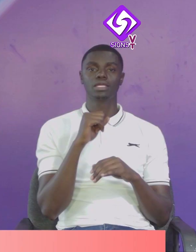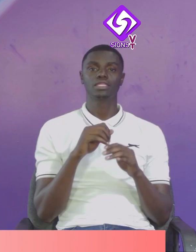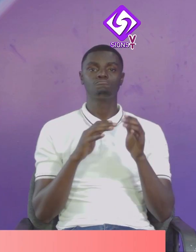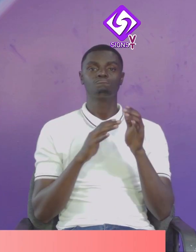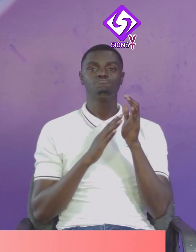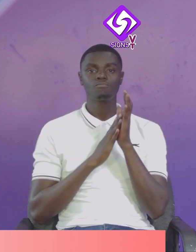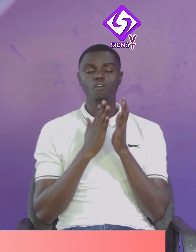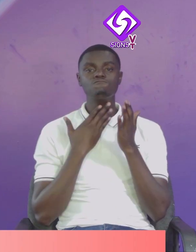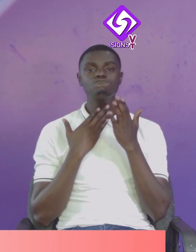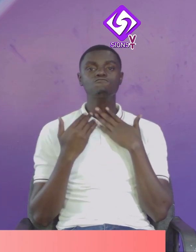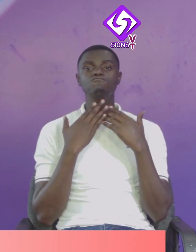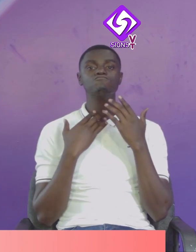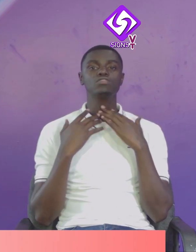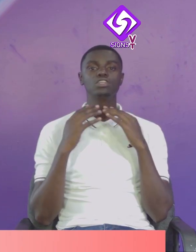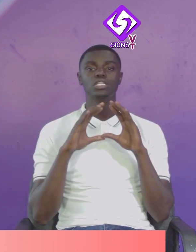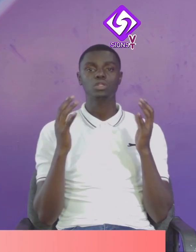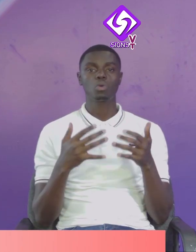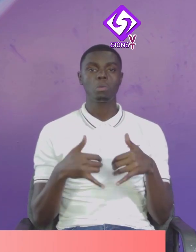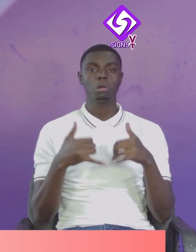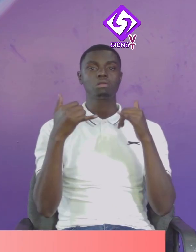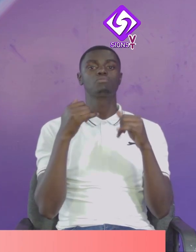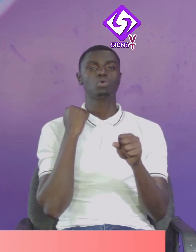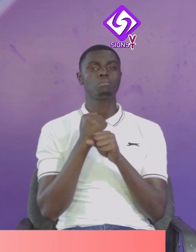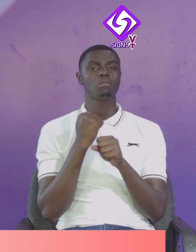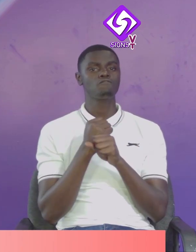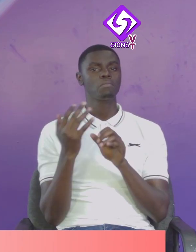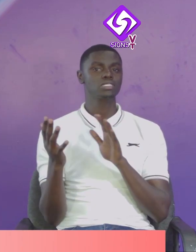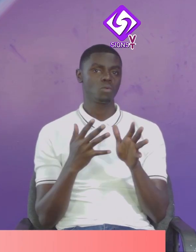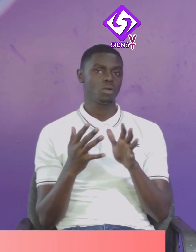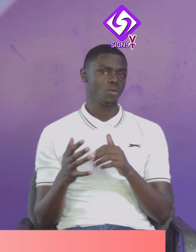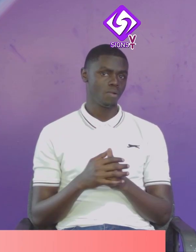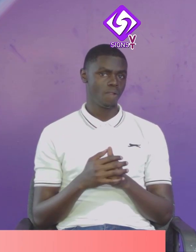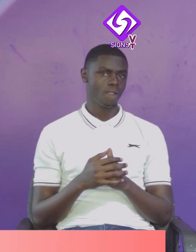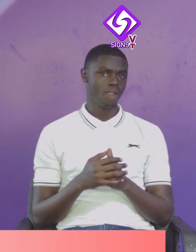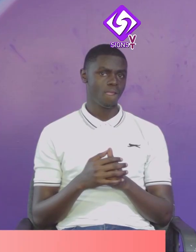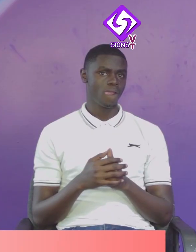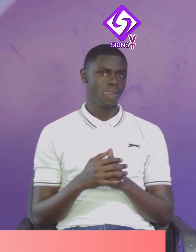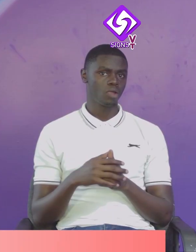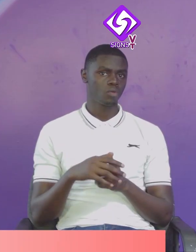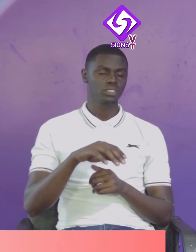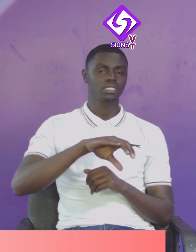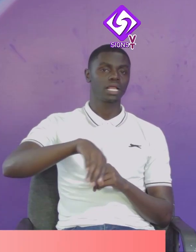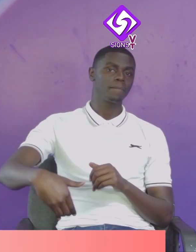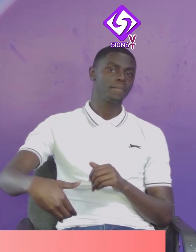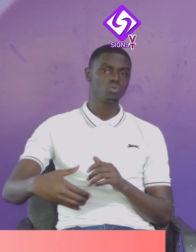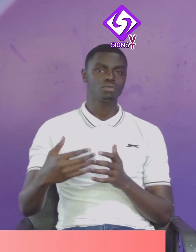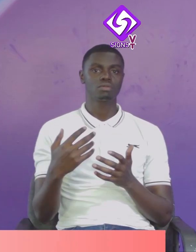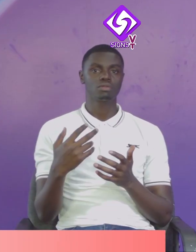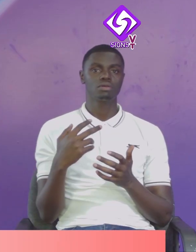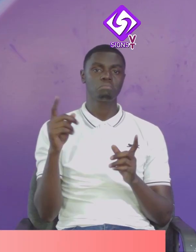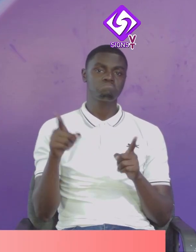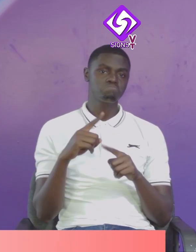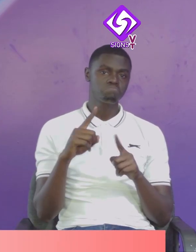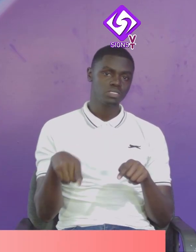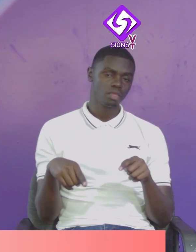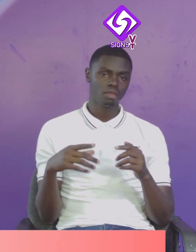far as football is concerned. How did you make this performance? Was it Cameroon short as far as